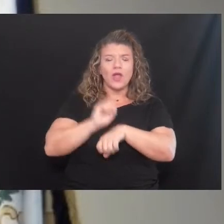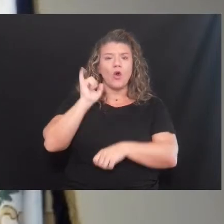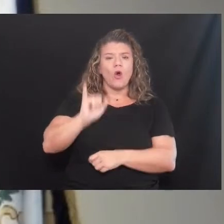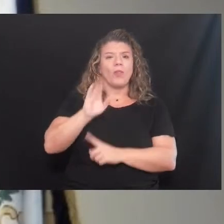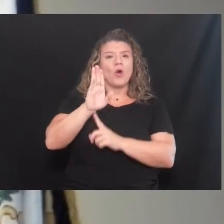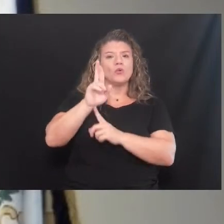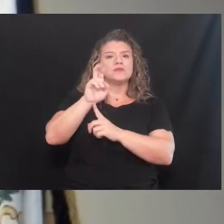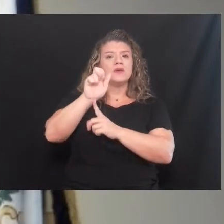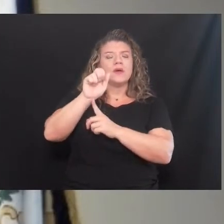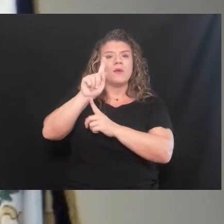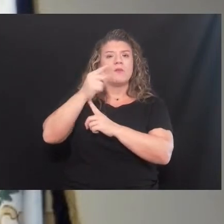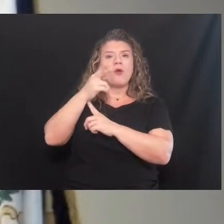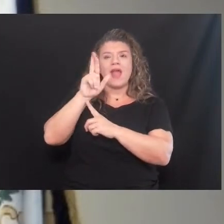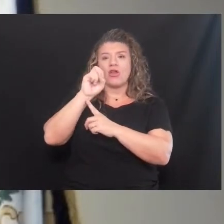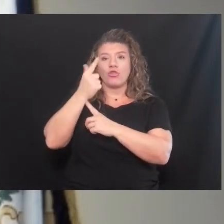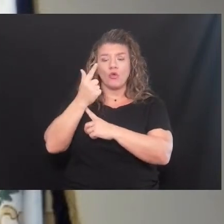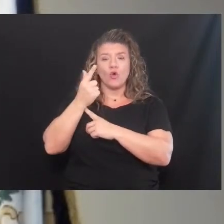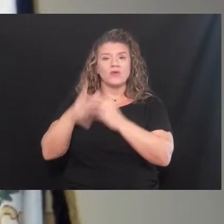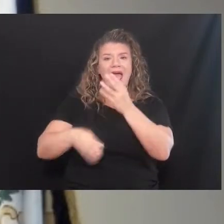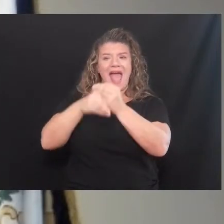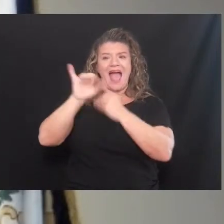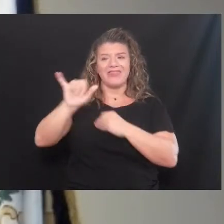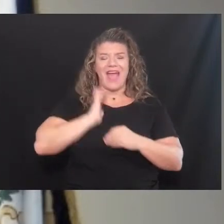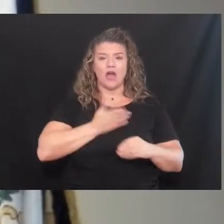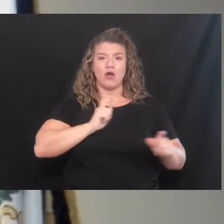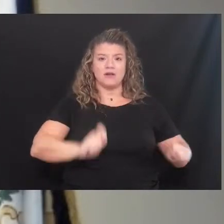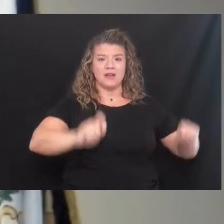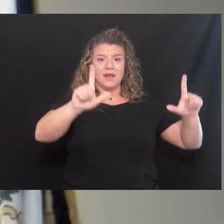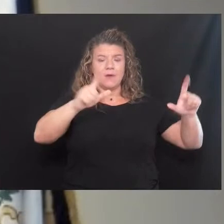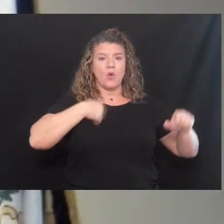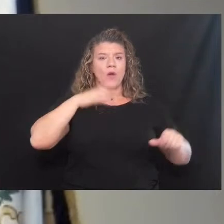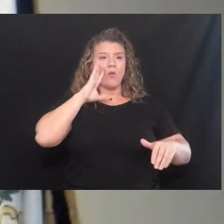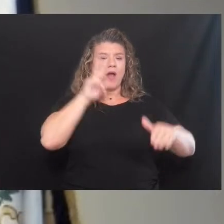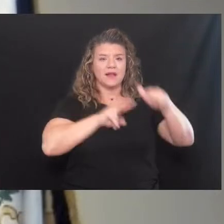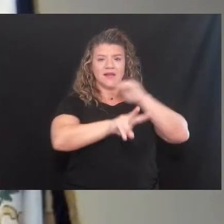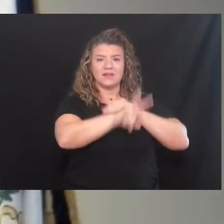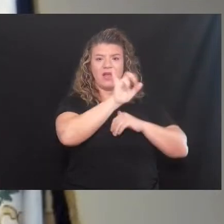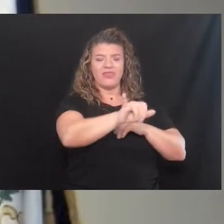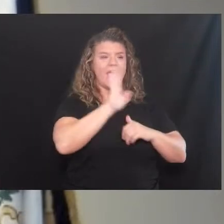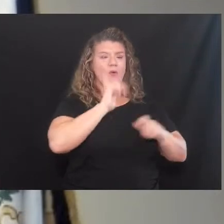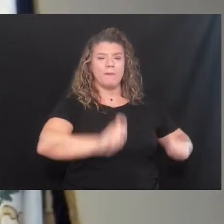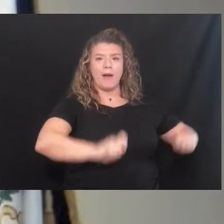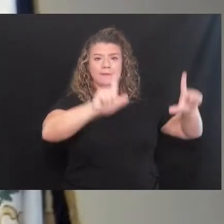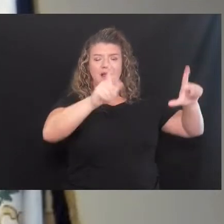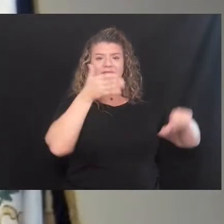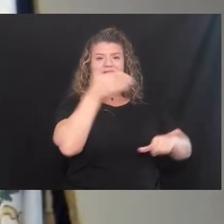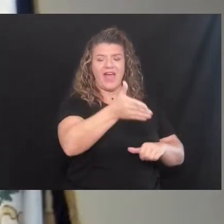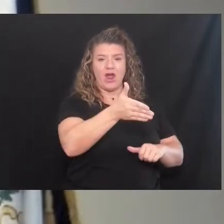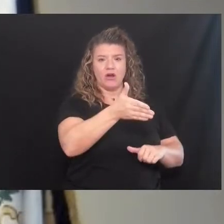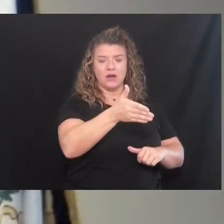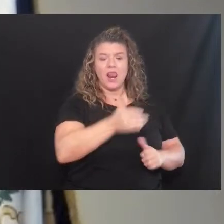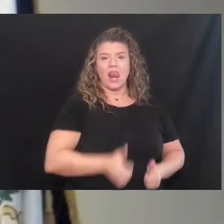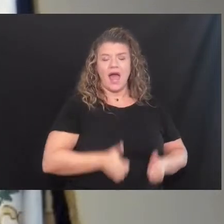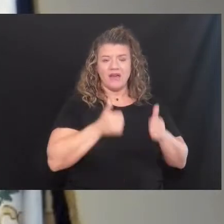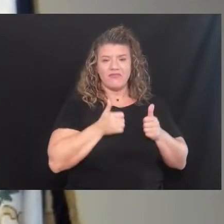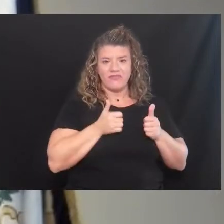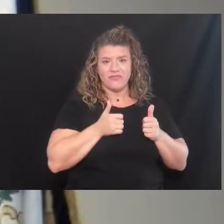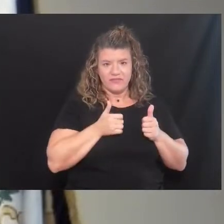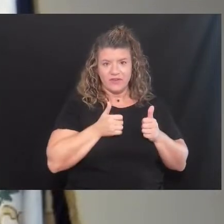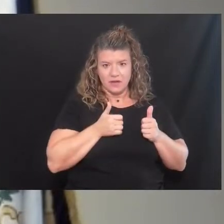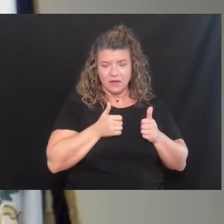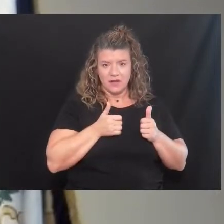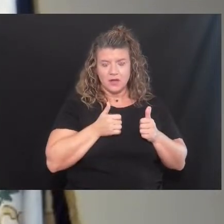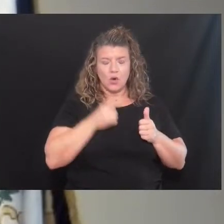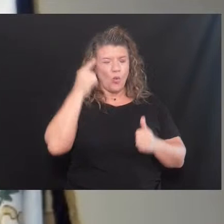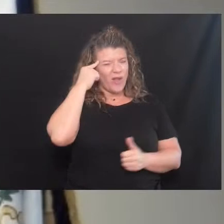our dashboard. So we anticipate this week being able to push out information almost live.